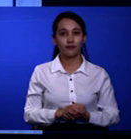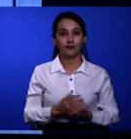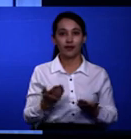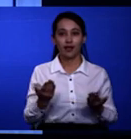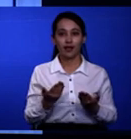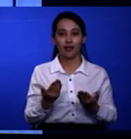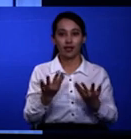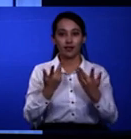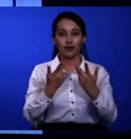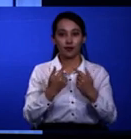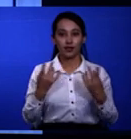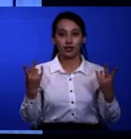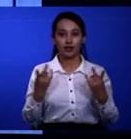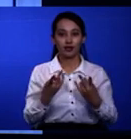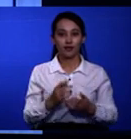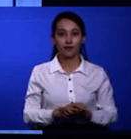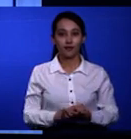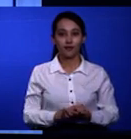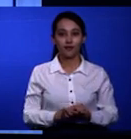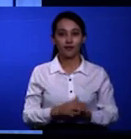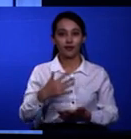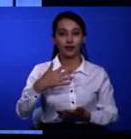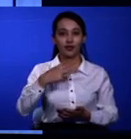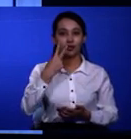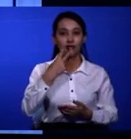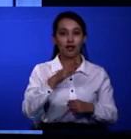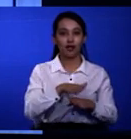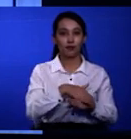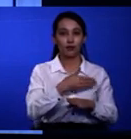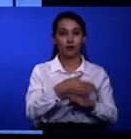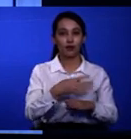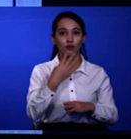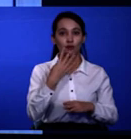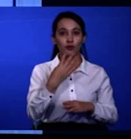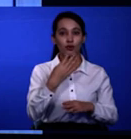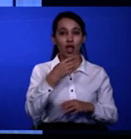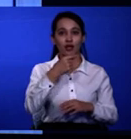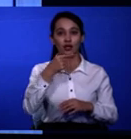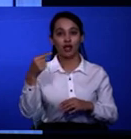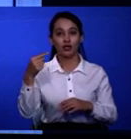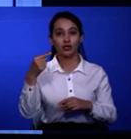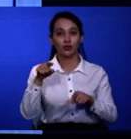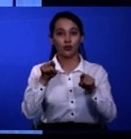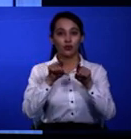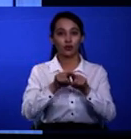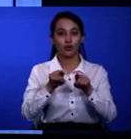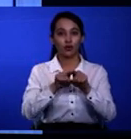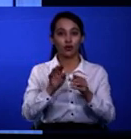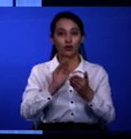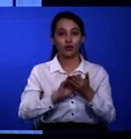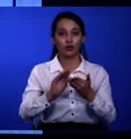Qanday ishlashingiz kerak? 52 va 4 ning bo'linmasini kasr ko'rinishda yozsak, 4